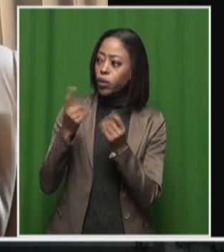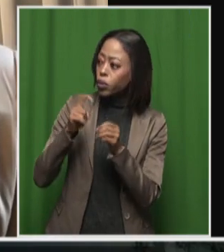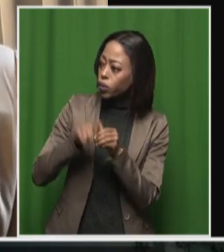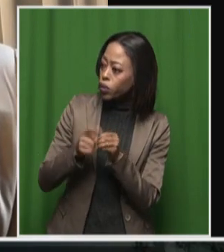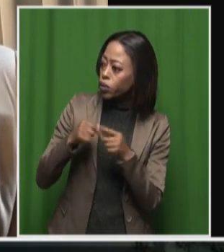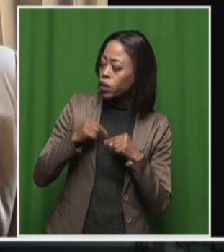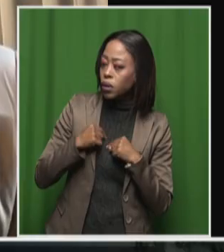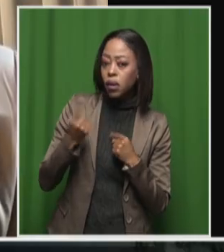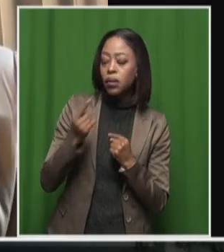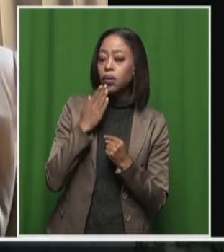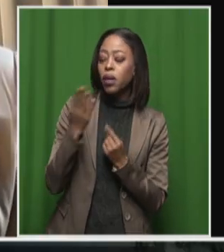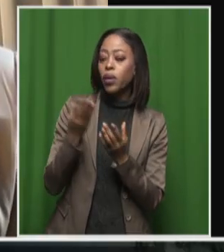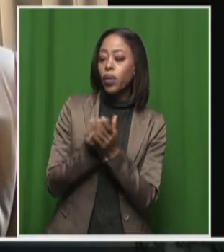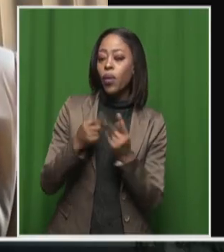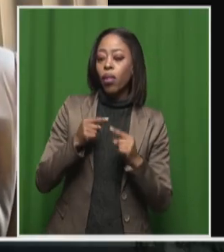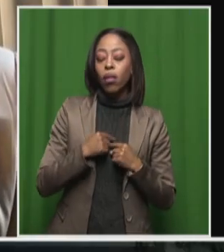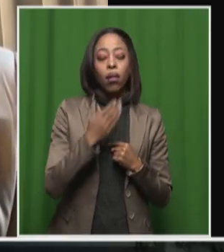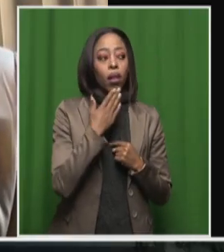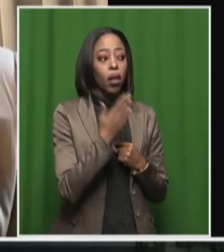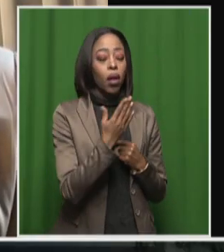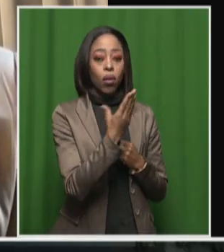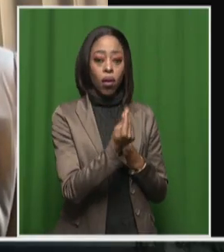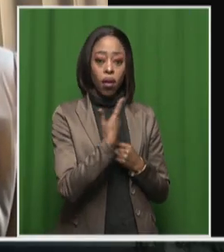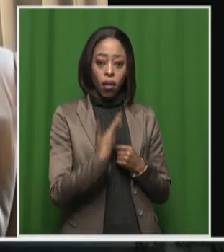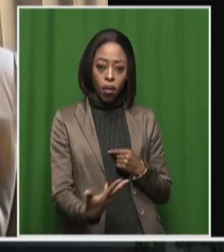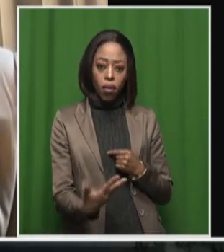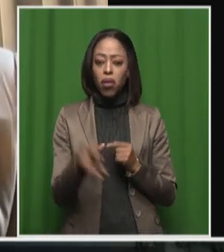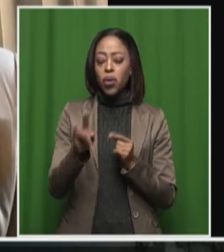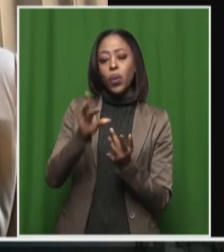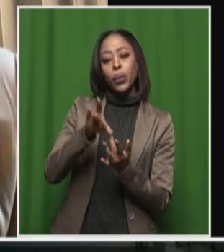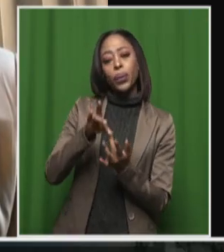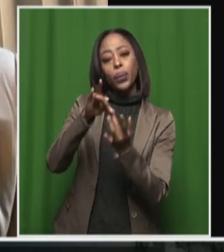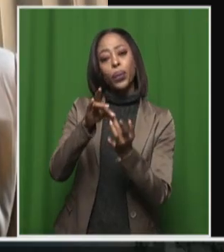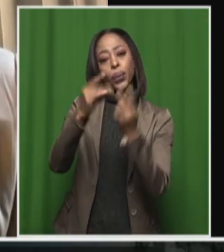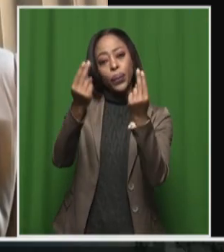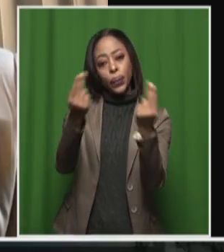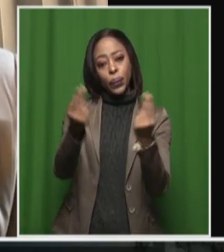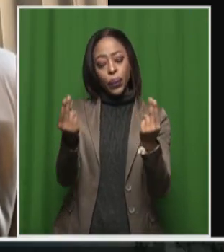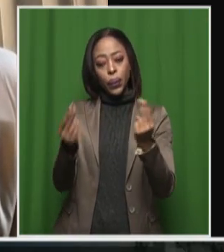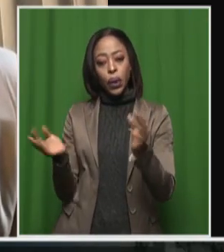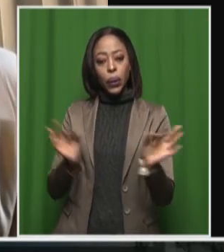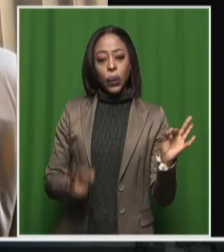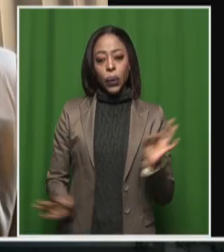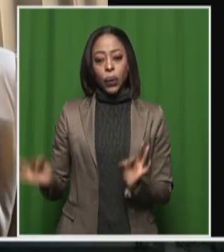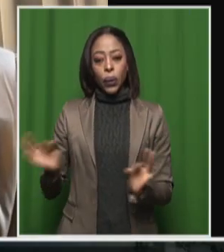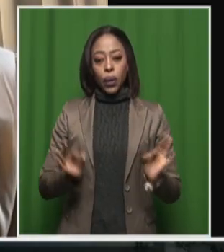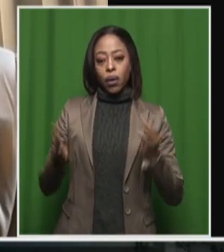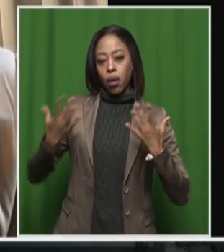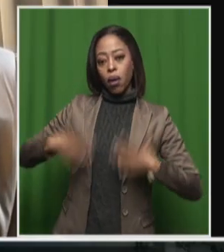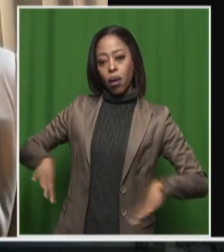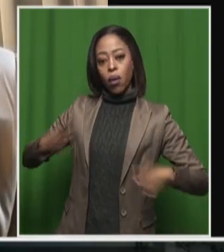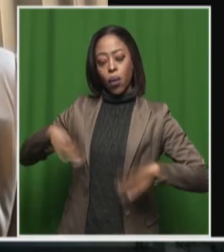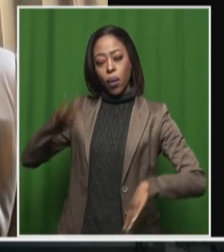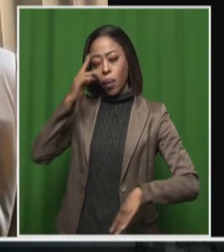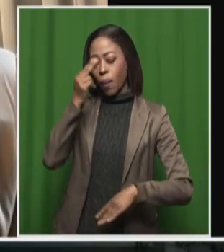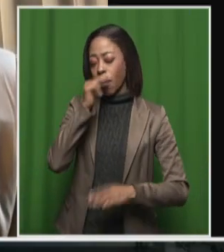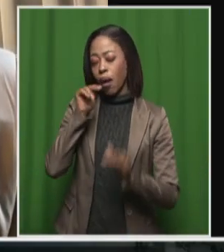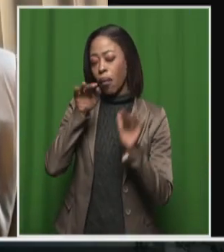Morning. Thank you for having me. It's a pleasure. Let's start with your unique designs to fashion. Dressing visually impaired individuals.